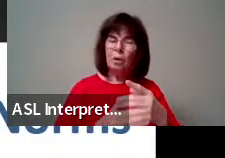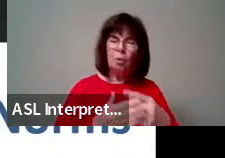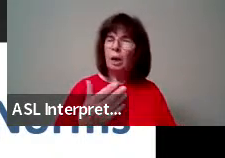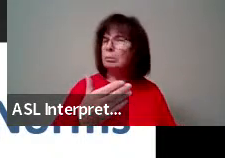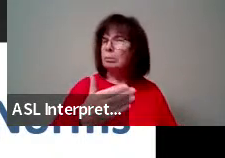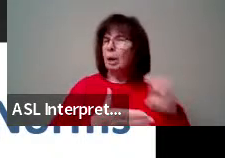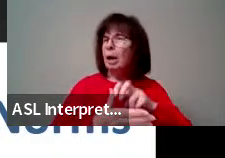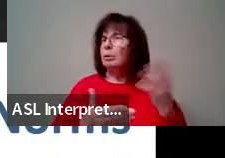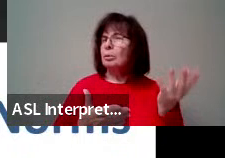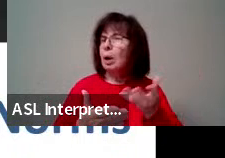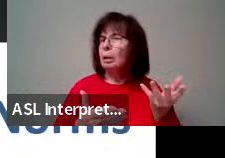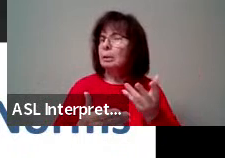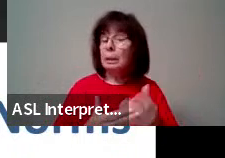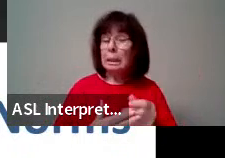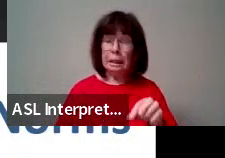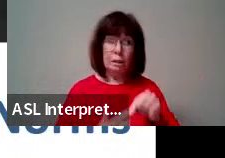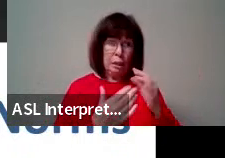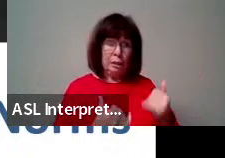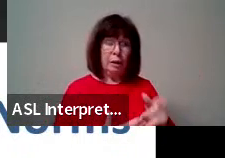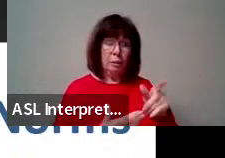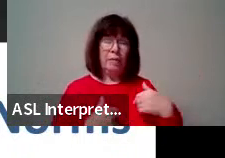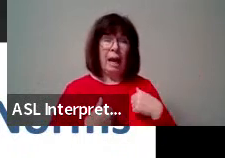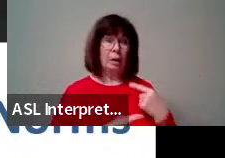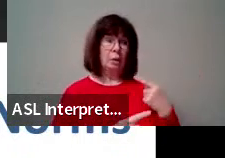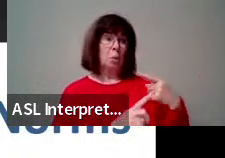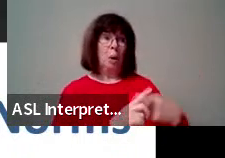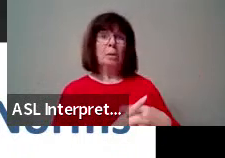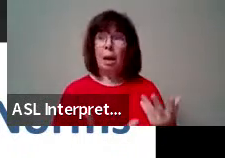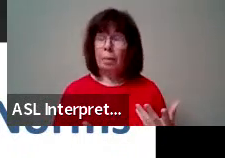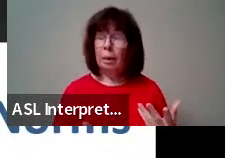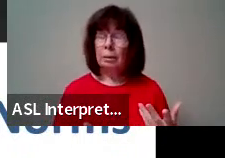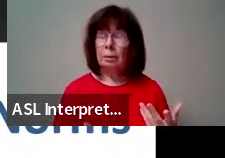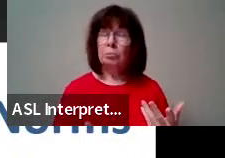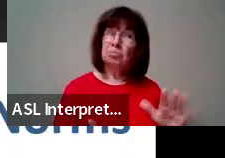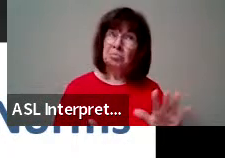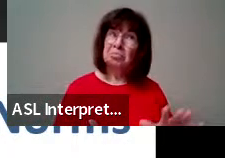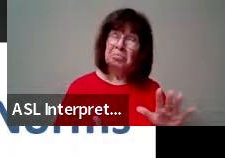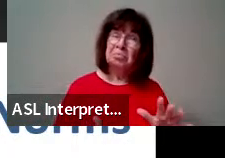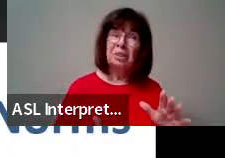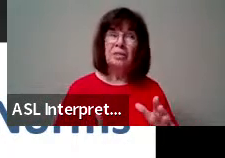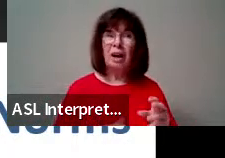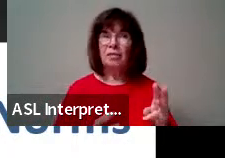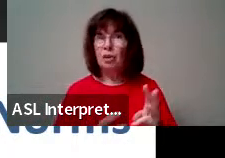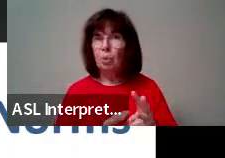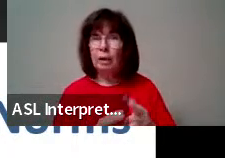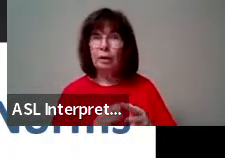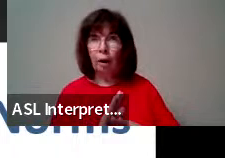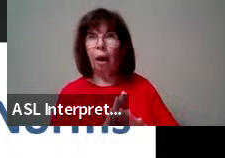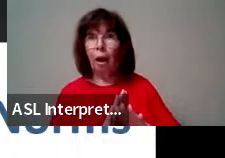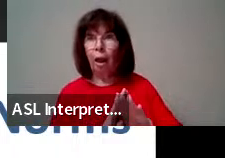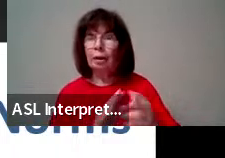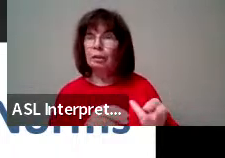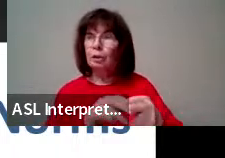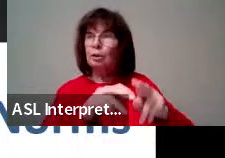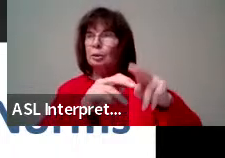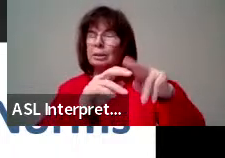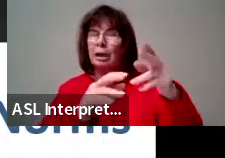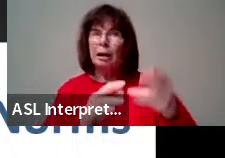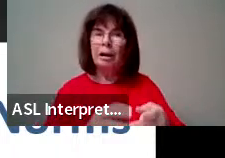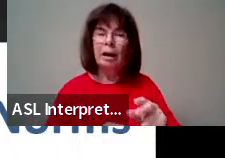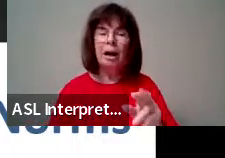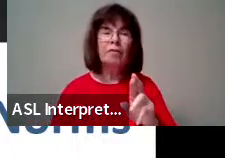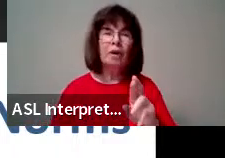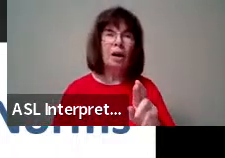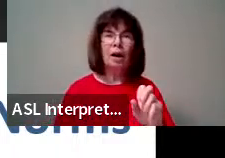especially now that we've had about a month of, of winter surge, of RSV, of